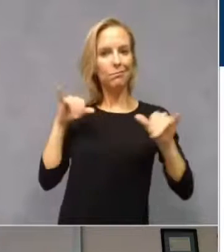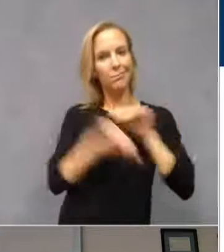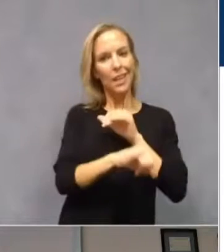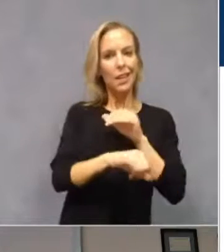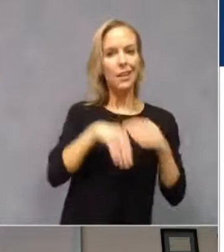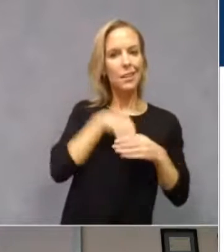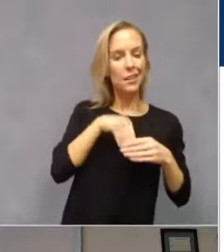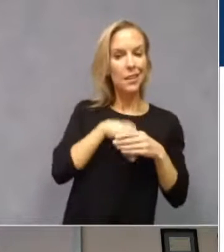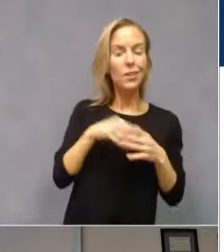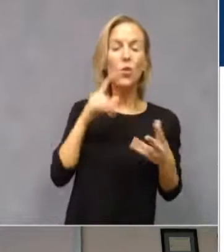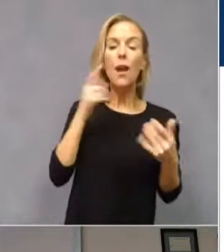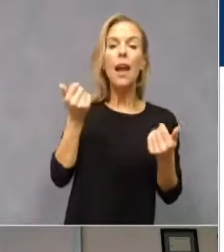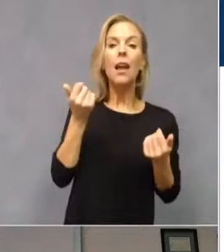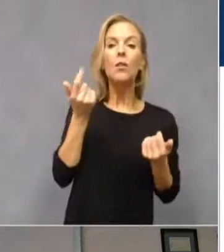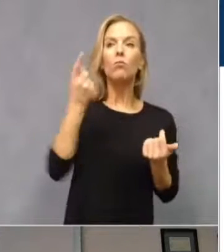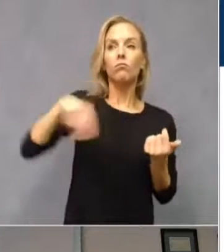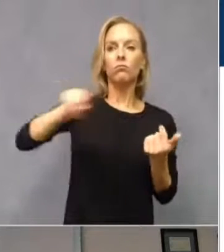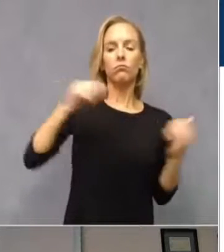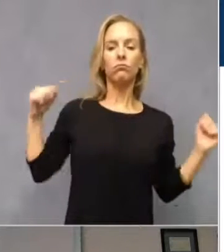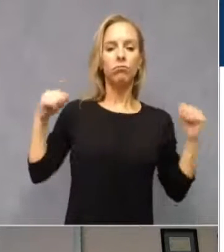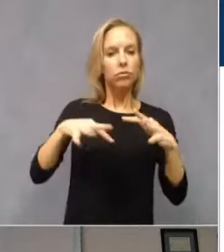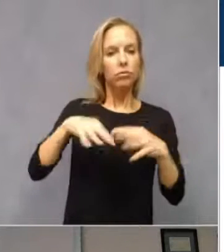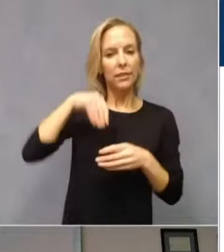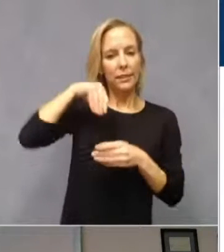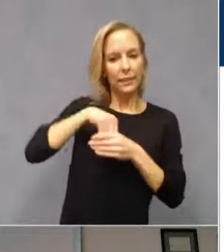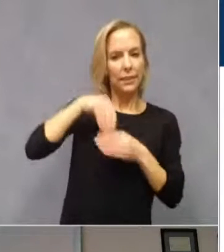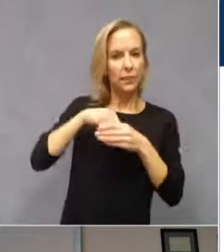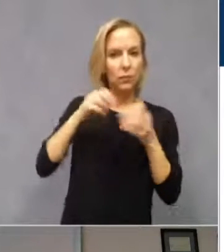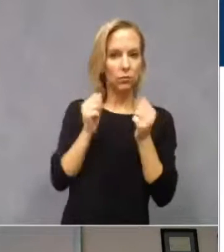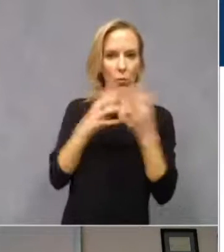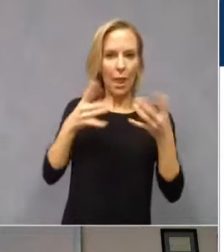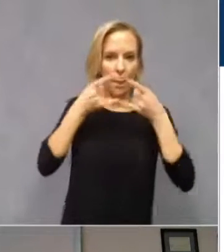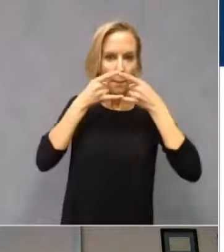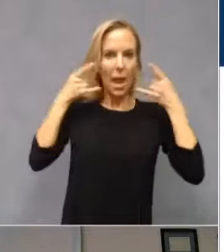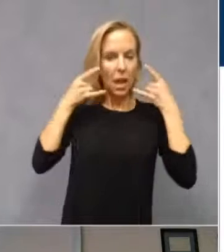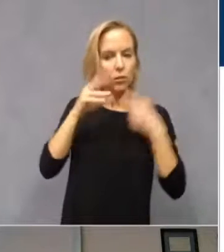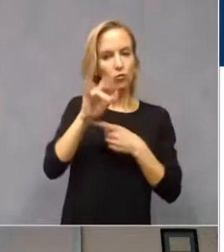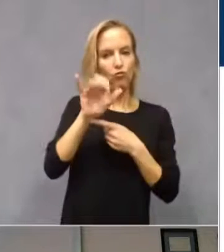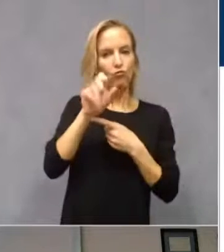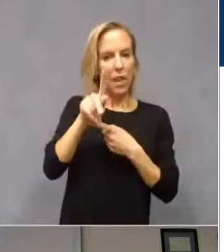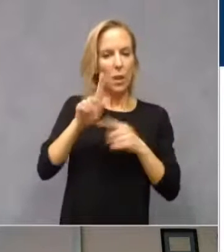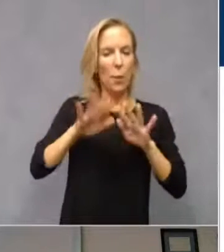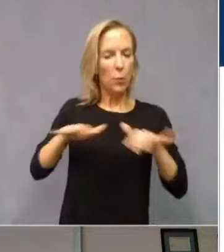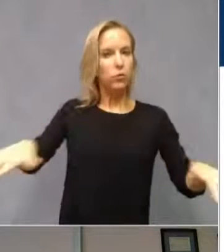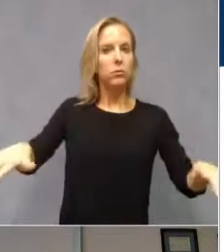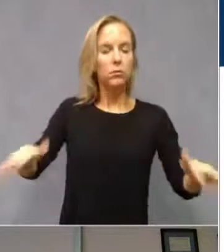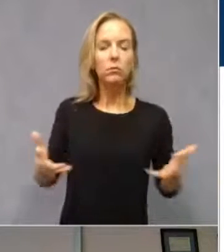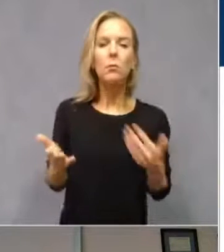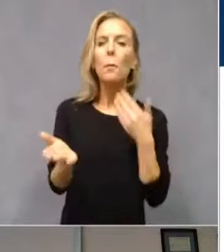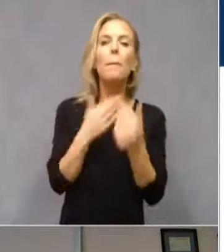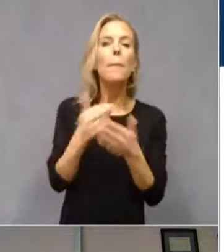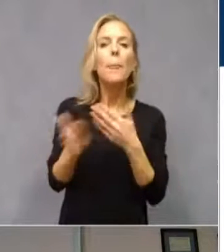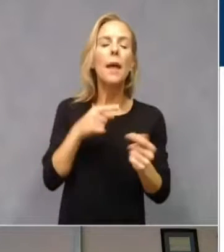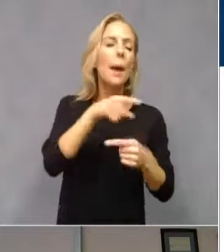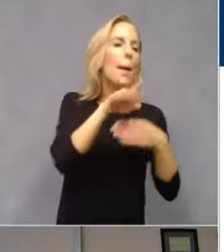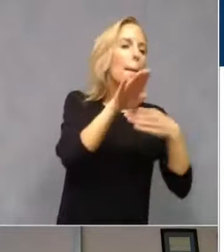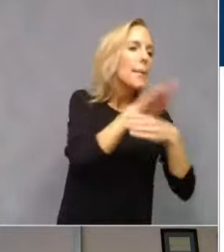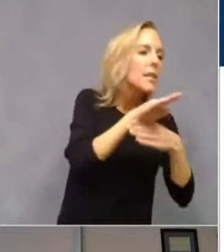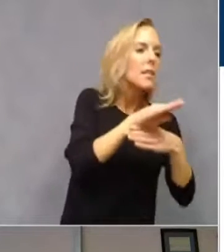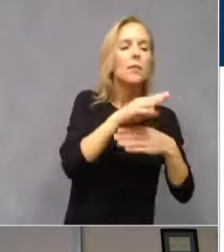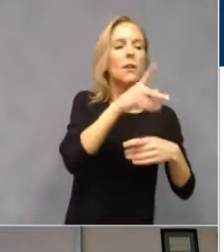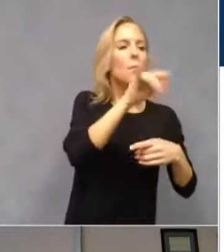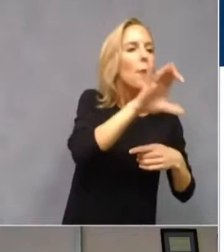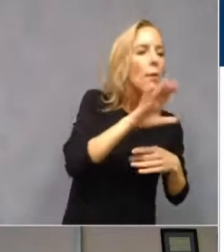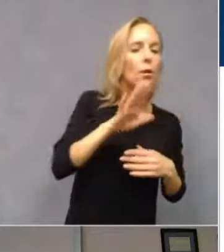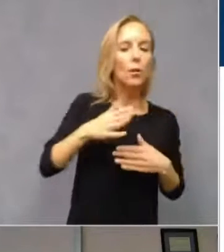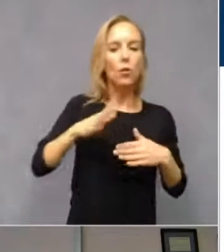masks is a risk of spreading disease. It doesn't make a difference if it's out at a place of business in public or whether it's in your own home.